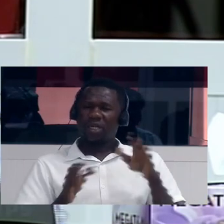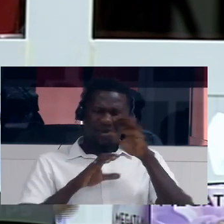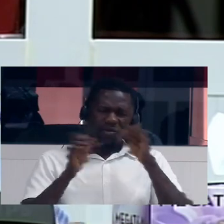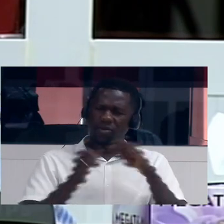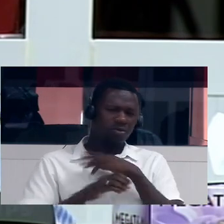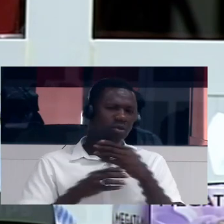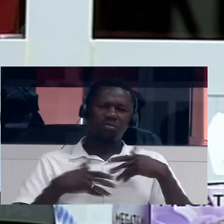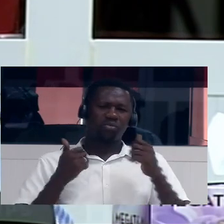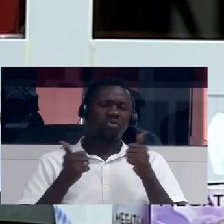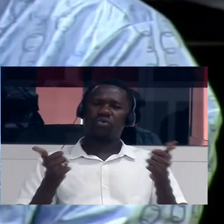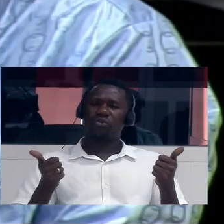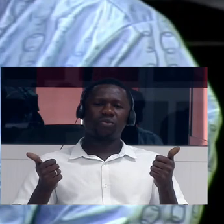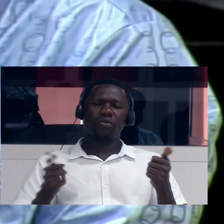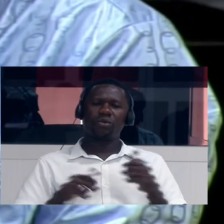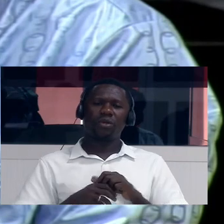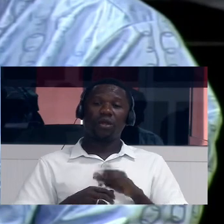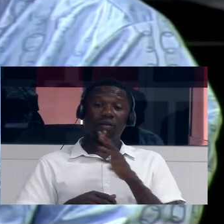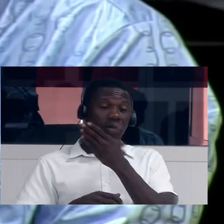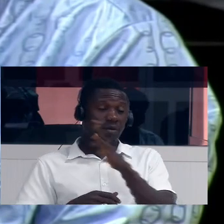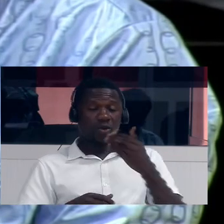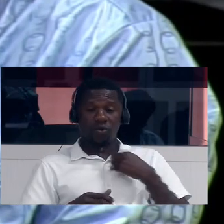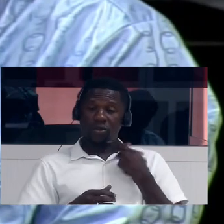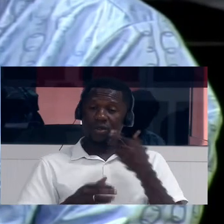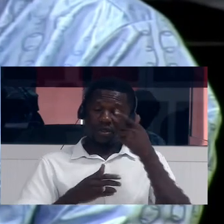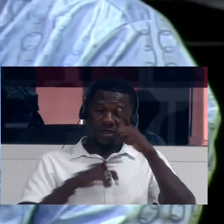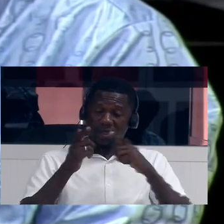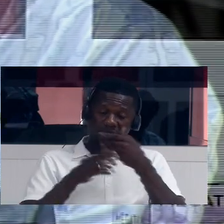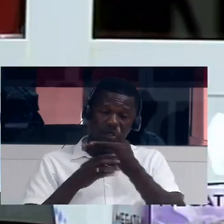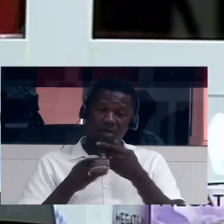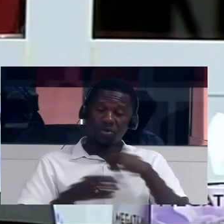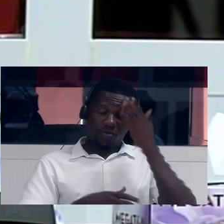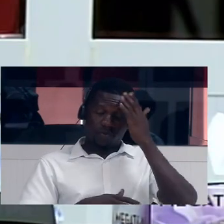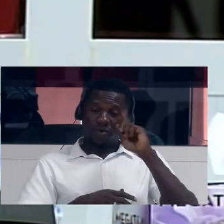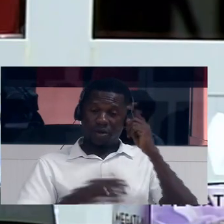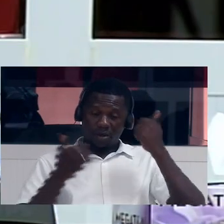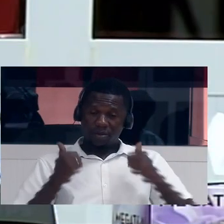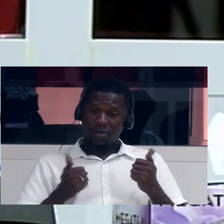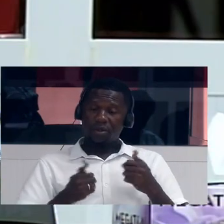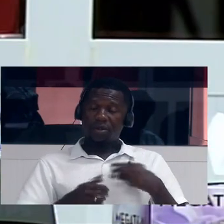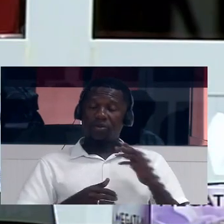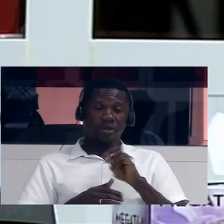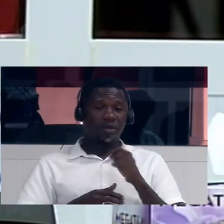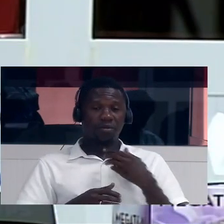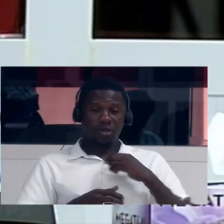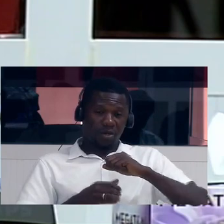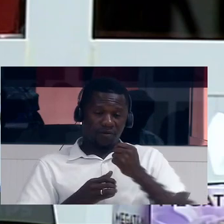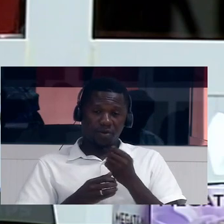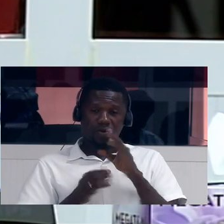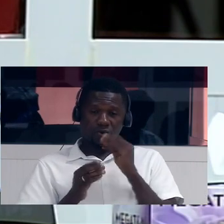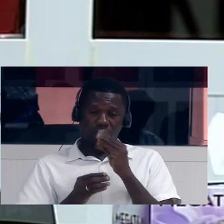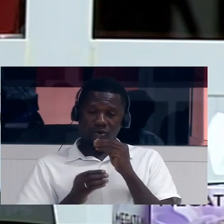not conducive. If anybody who was in the system and knows what was happening, it's not that I am refusing to talk.